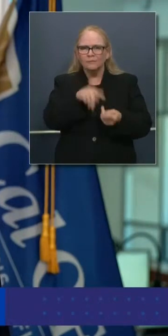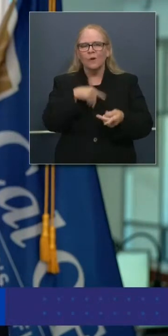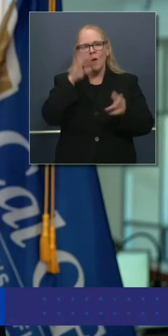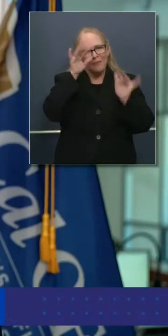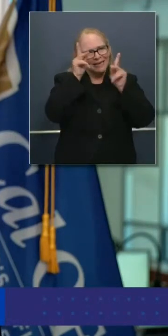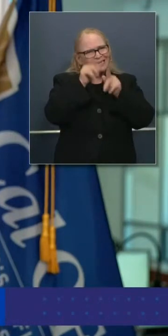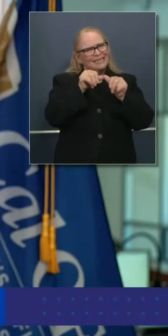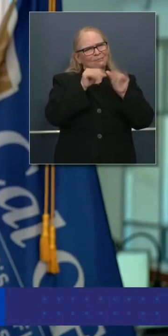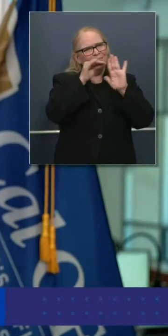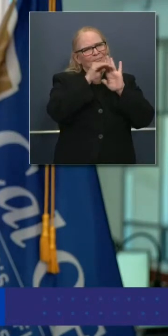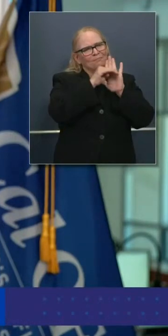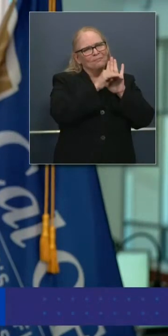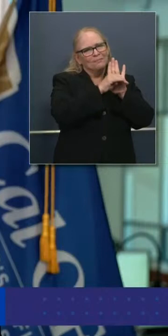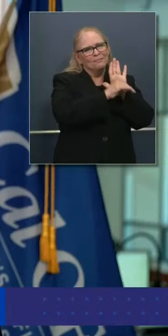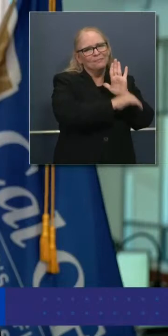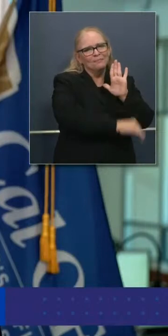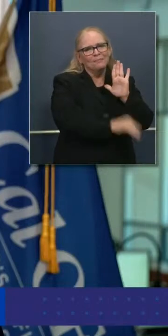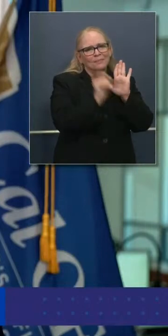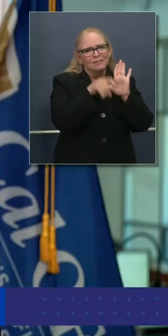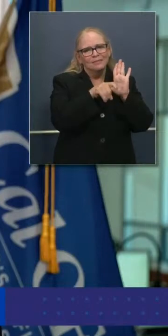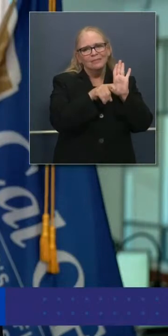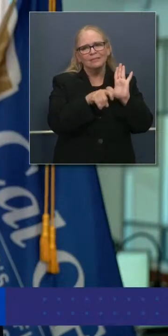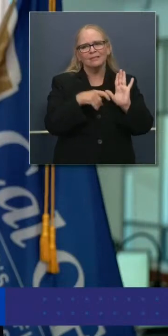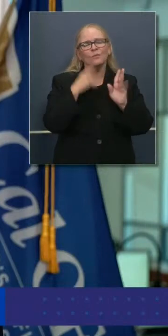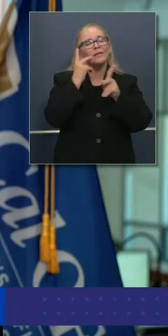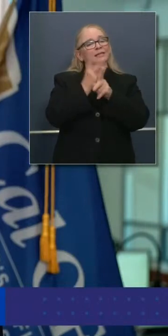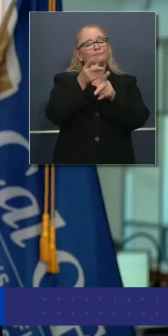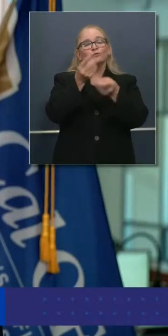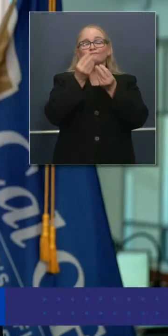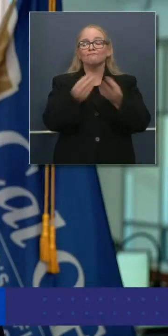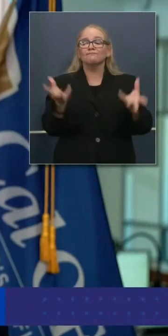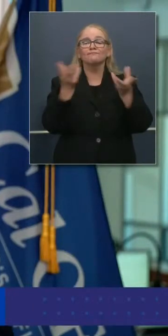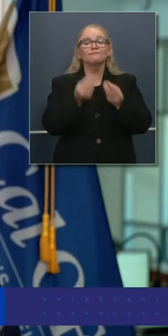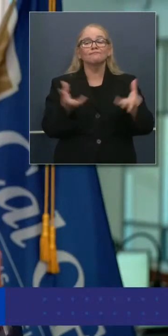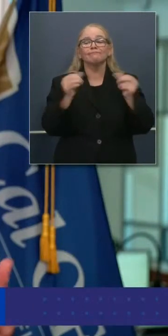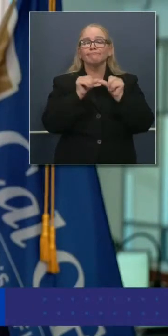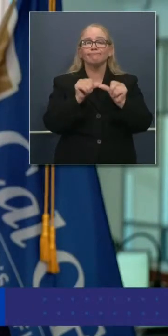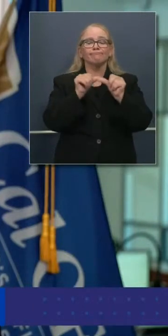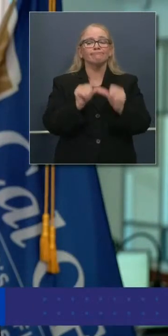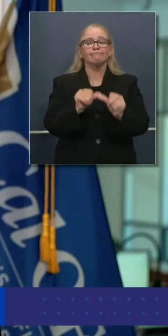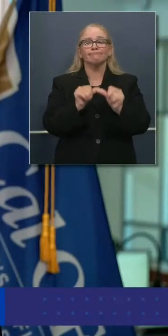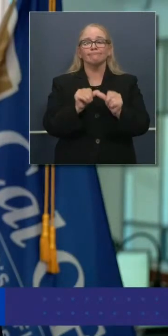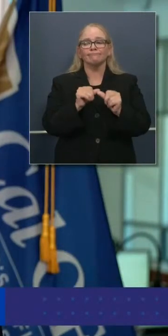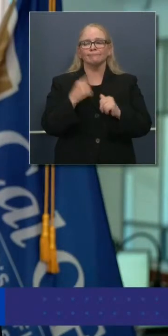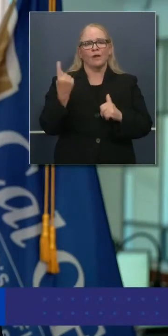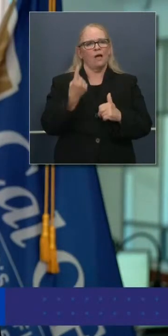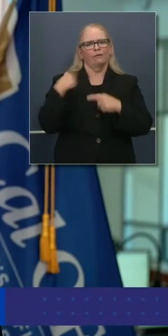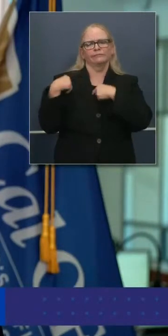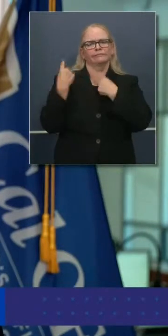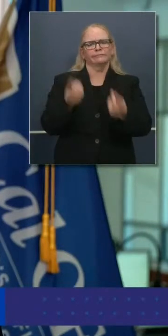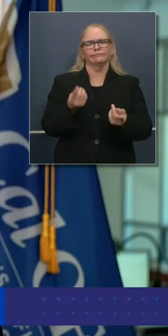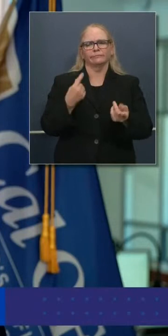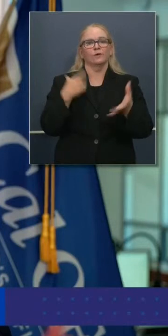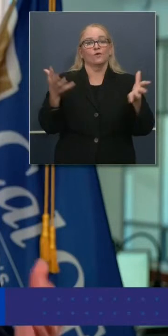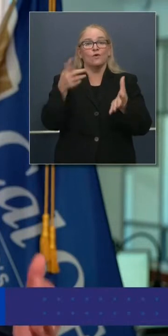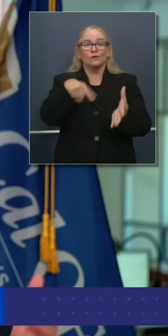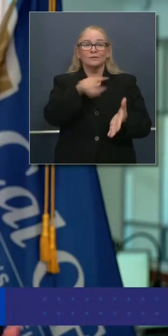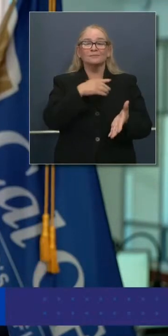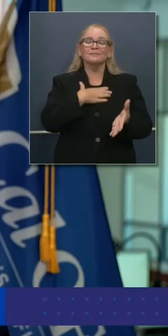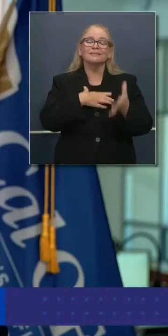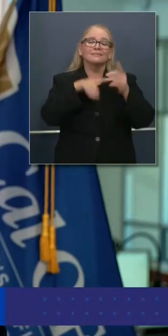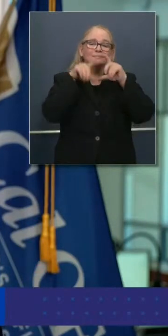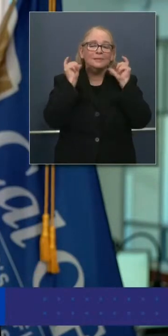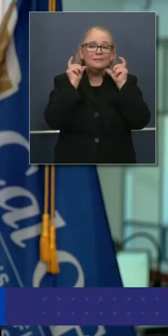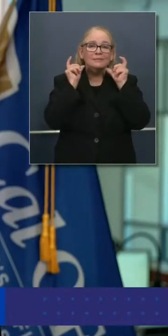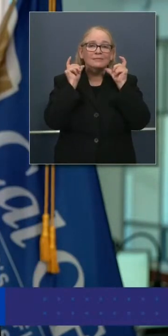trending in an encouraging direction. We'll present that to you. And as always, we present to you our encouragement, and that is to wear masks,